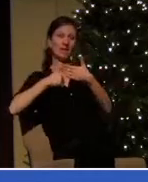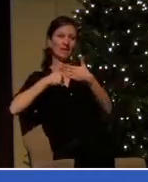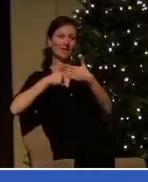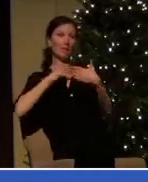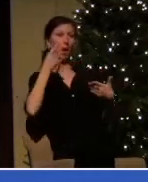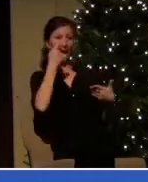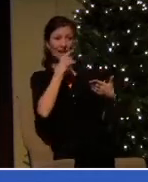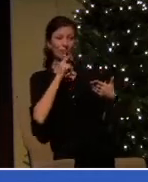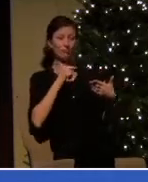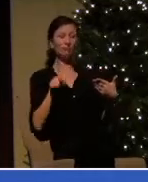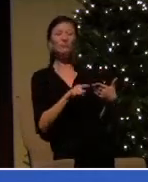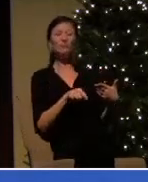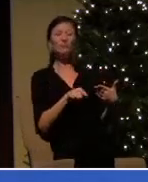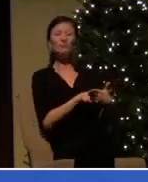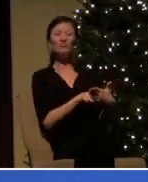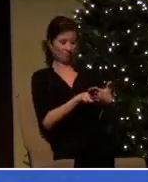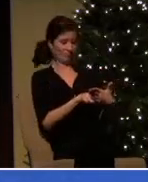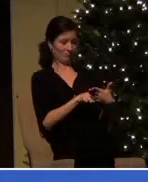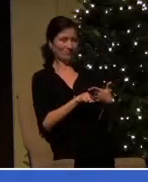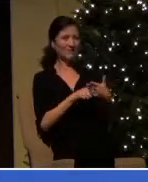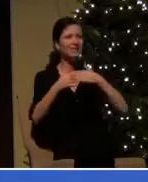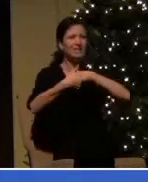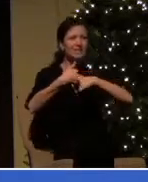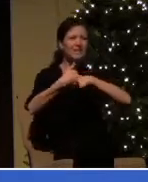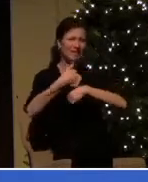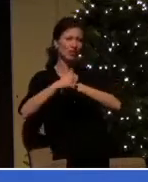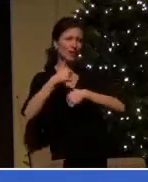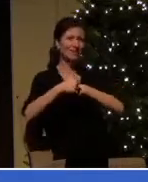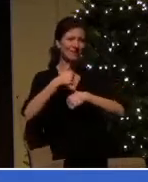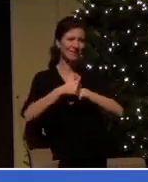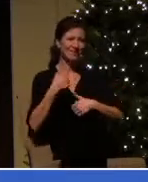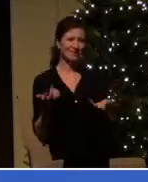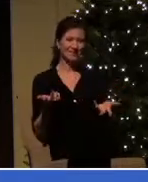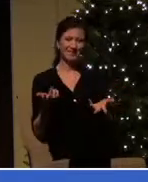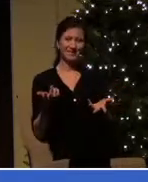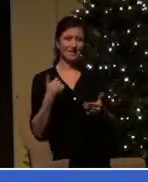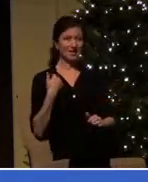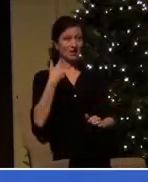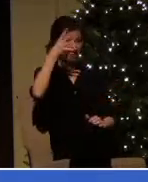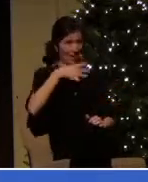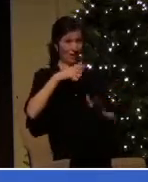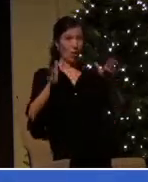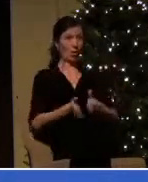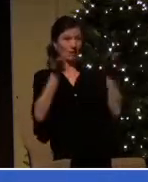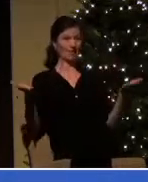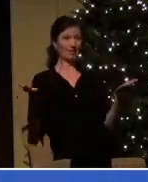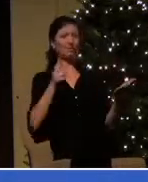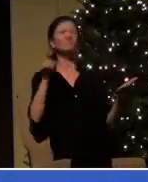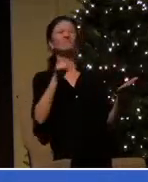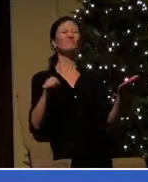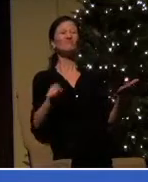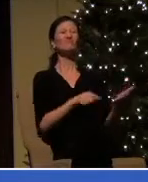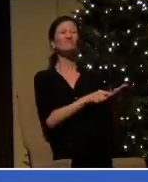your life. Kind of a dangerous exercise, as this particular young man discovered, because he opened the Bible and the first place that his finger landed